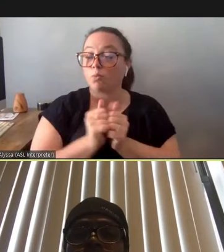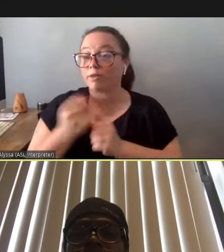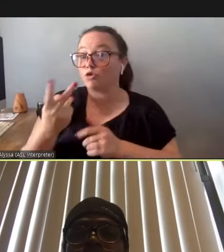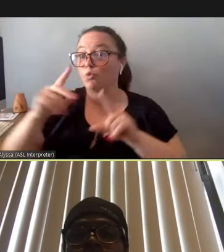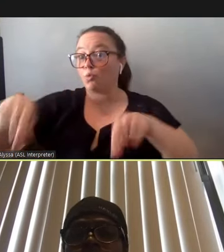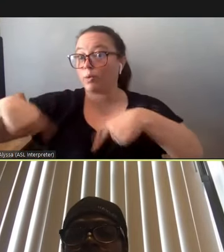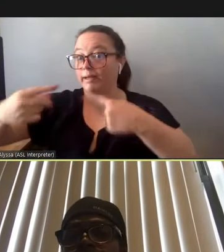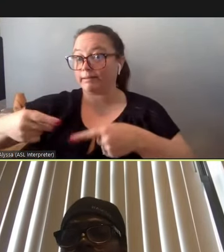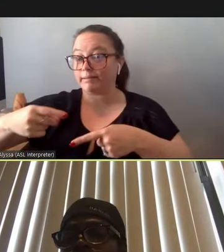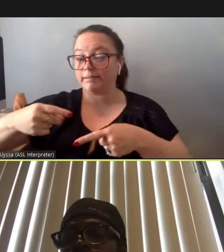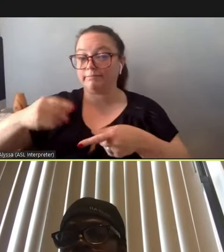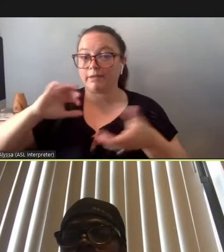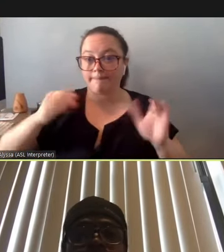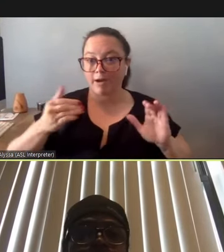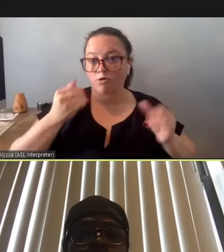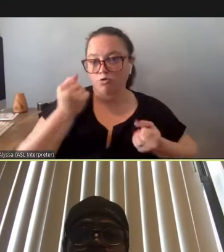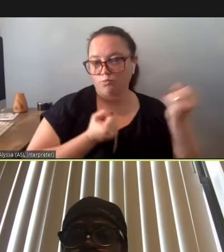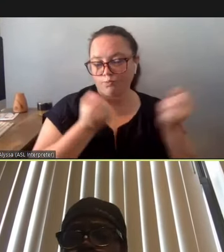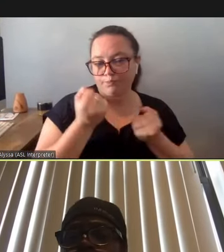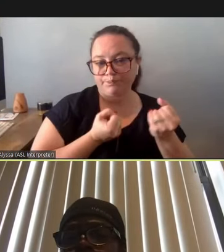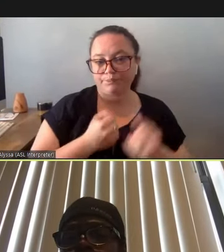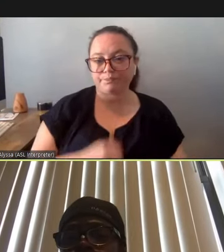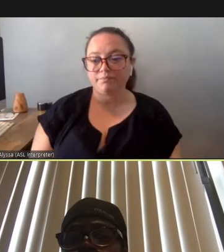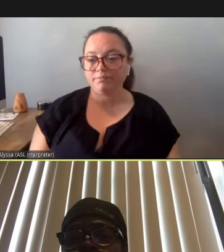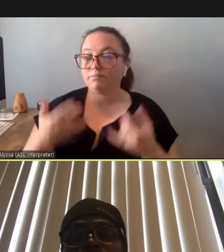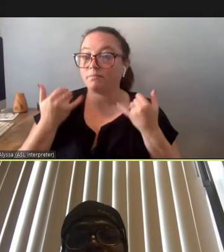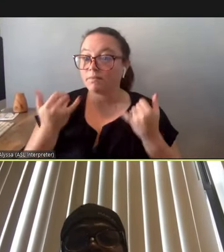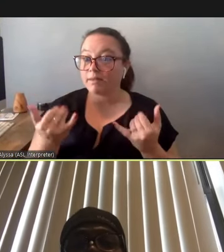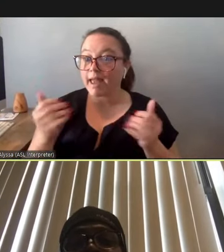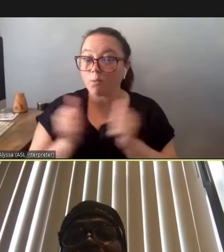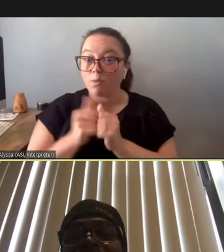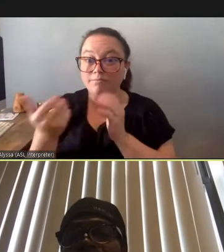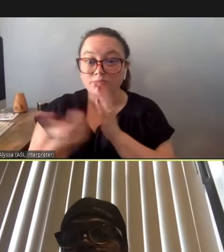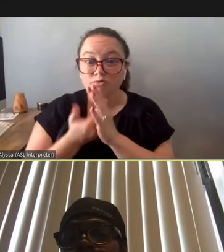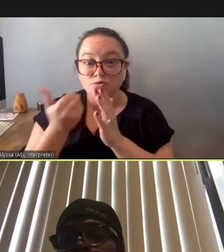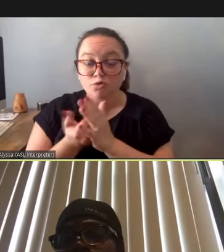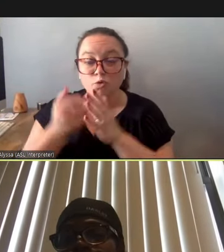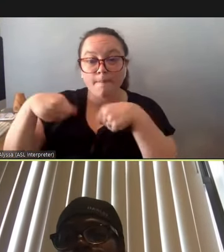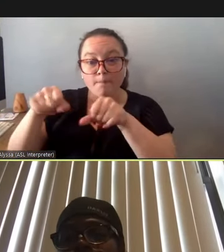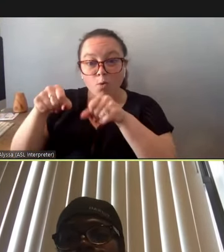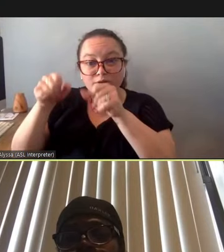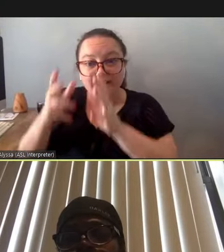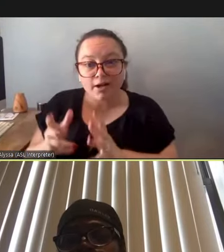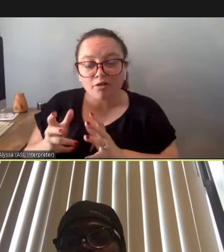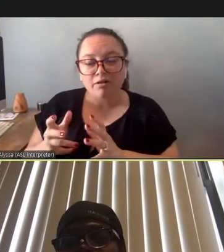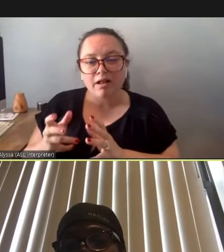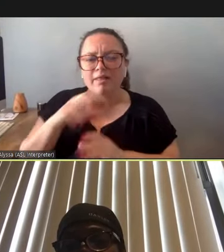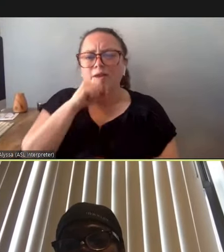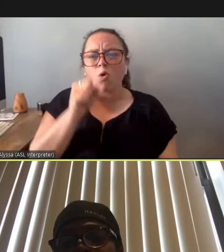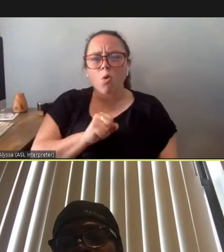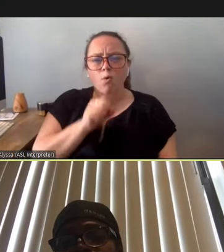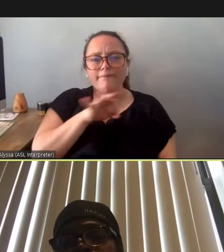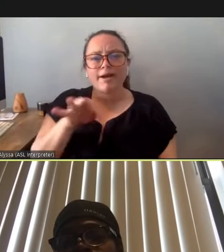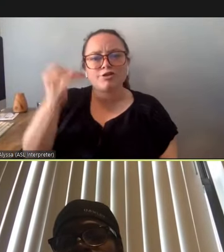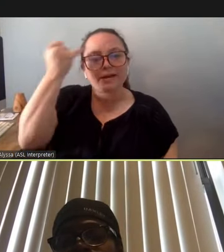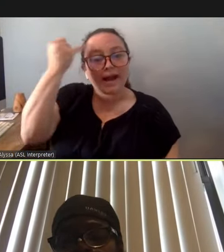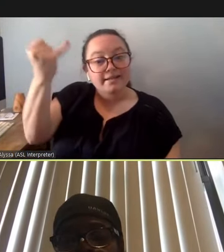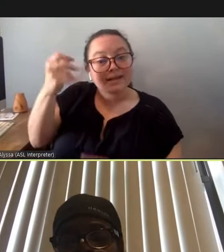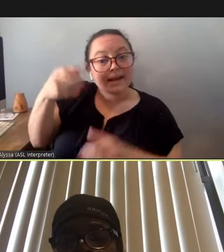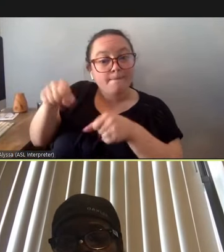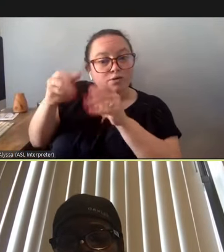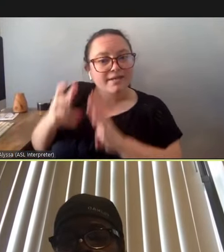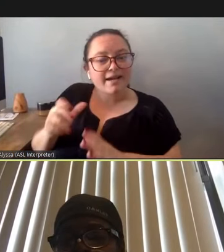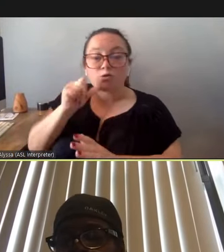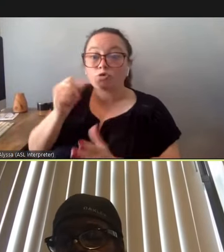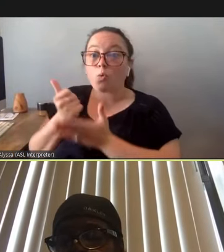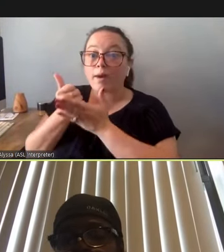motorcycles that have catalytic converters, the old idea that motorcycles don't really actually help